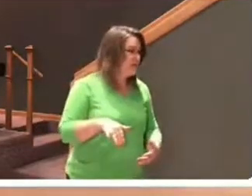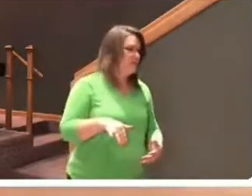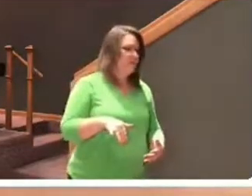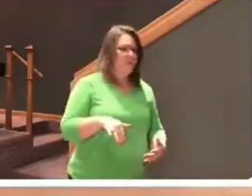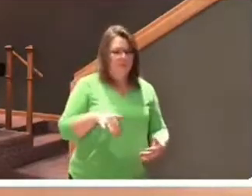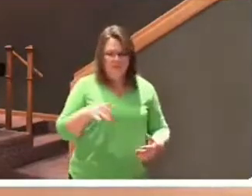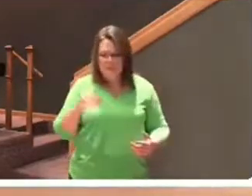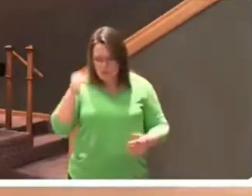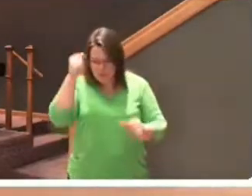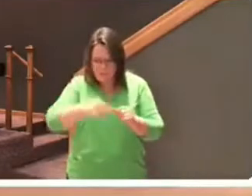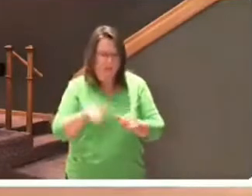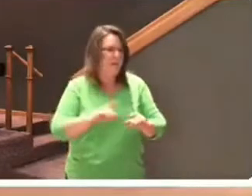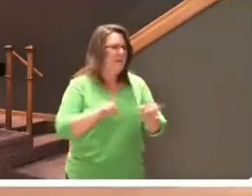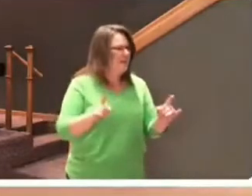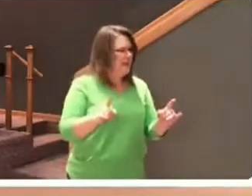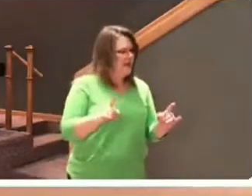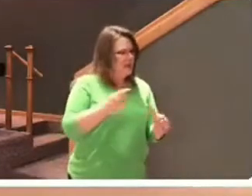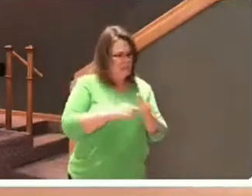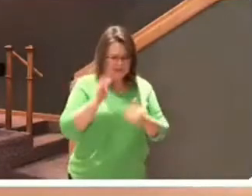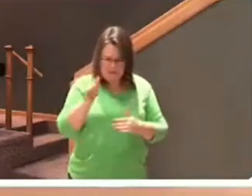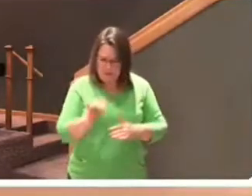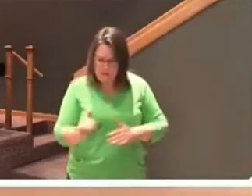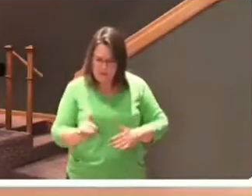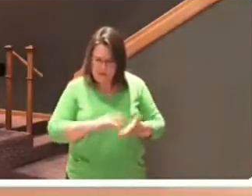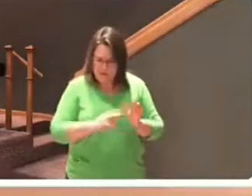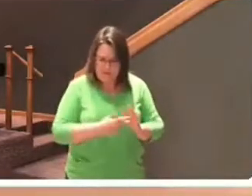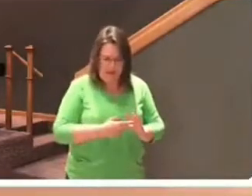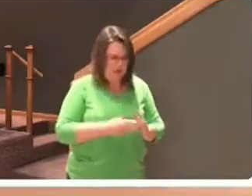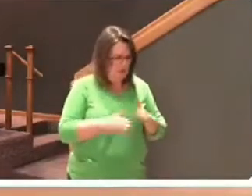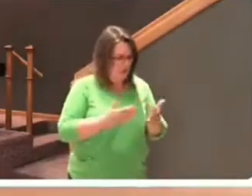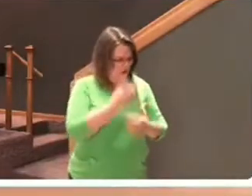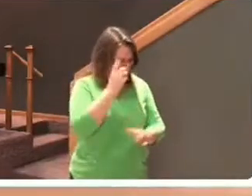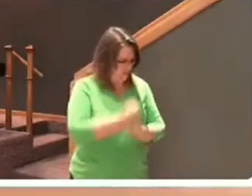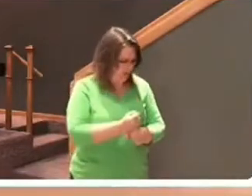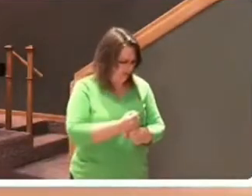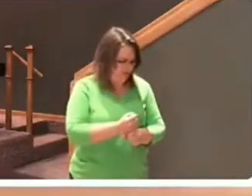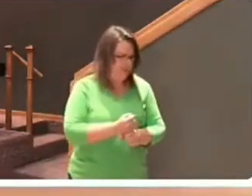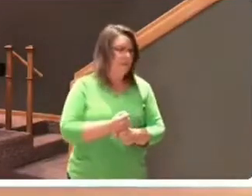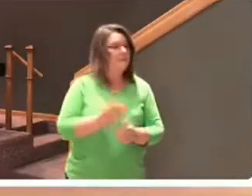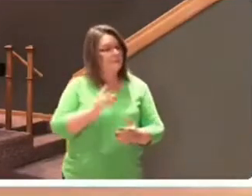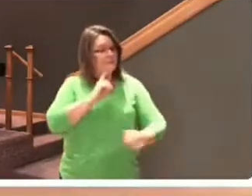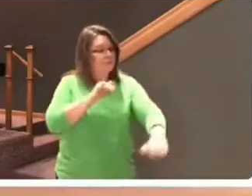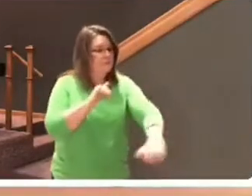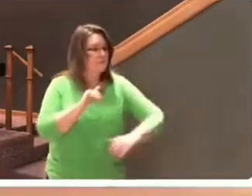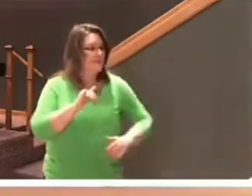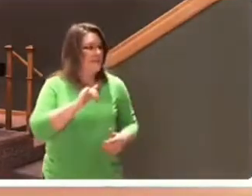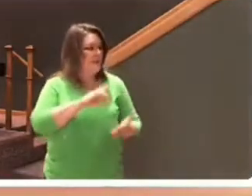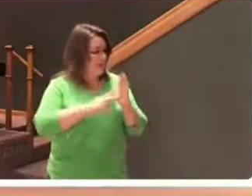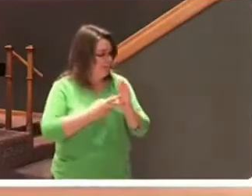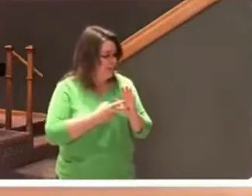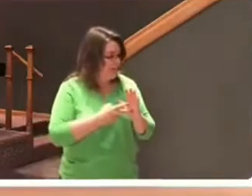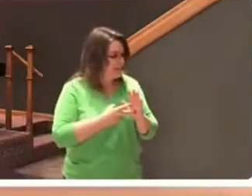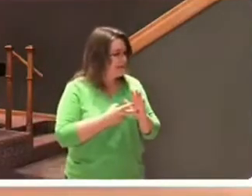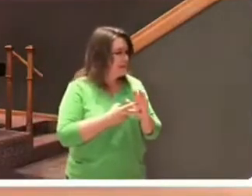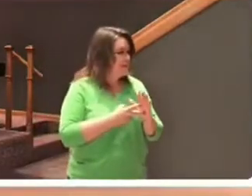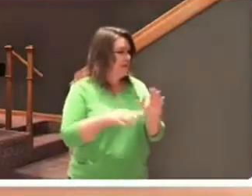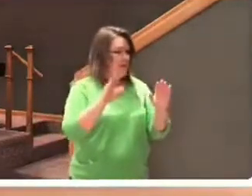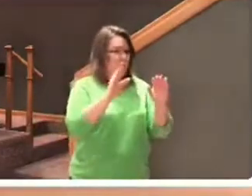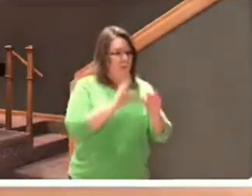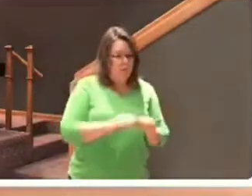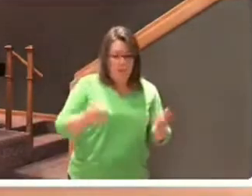recount it. But what does it look like? What does that mean? And so essentially it means that there is